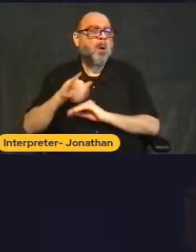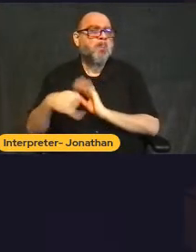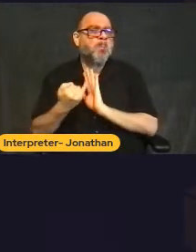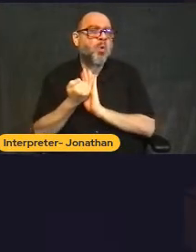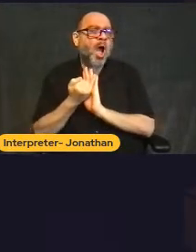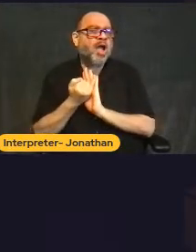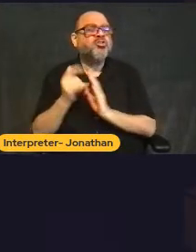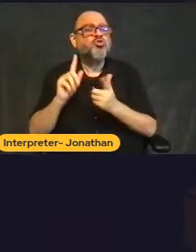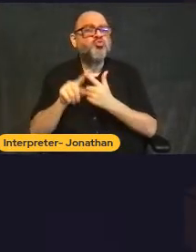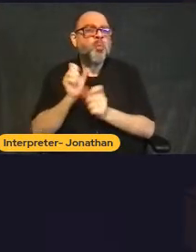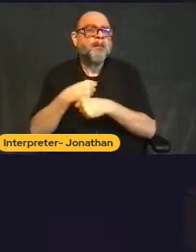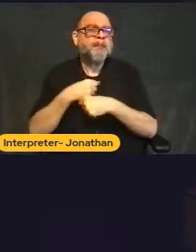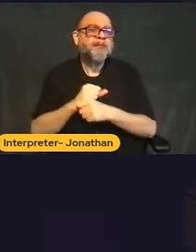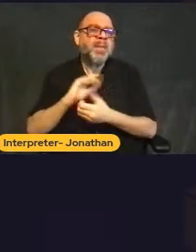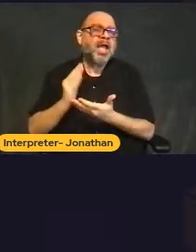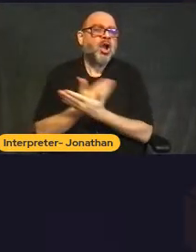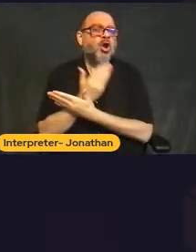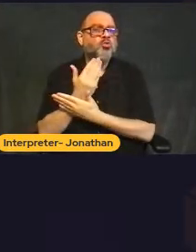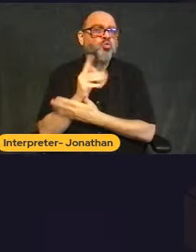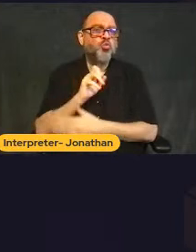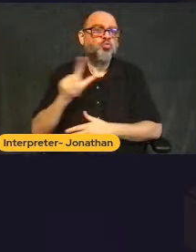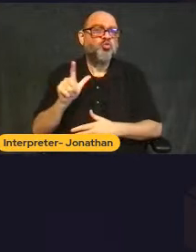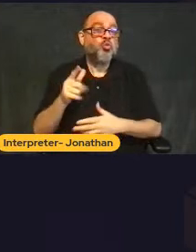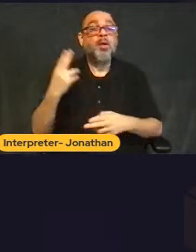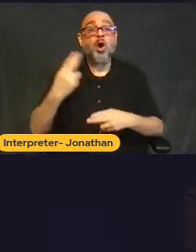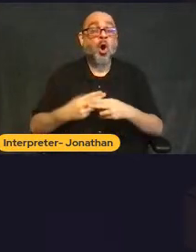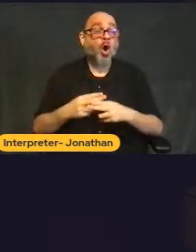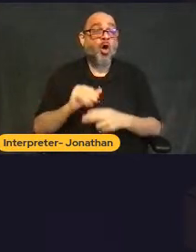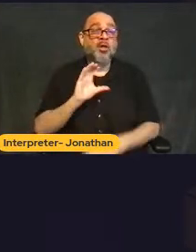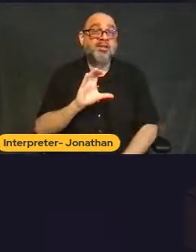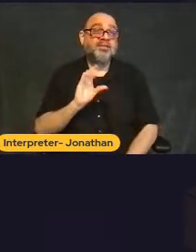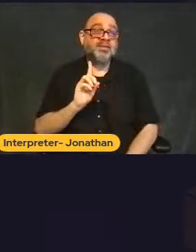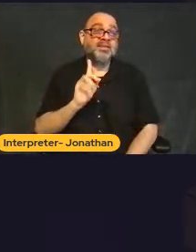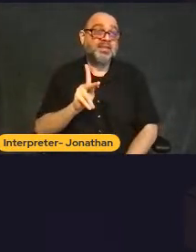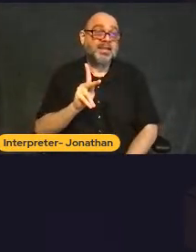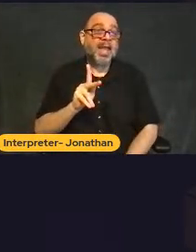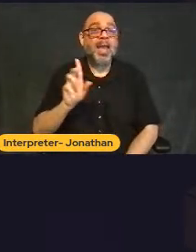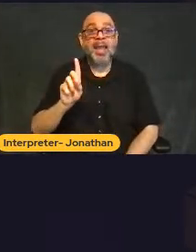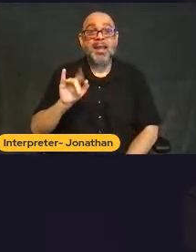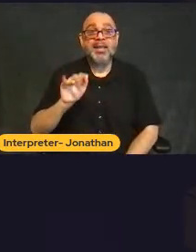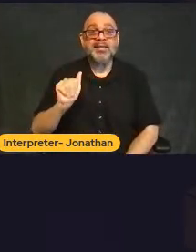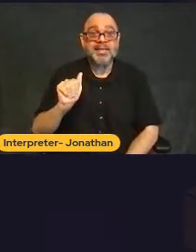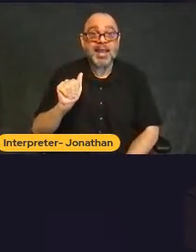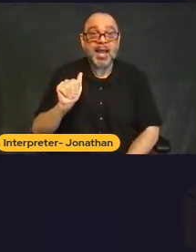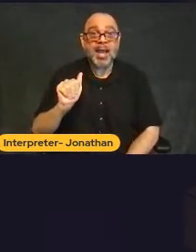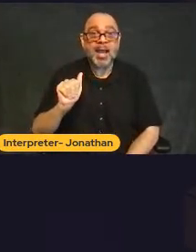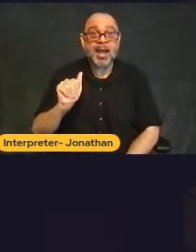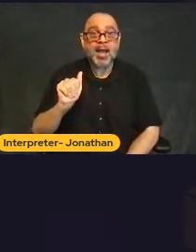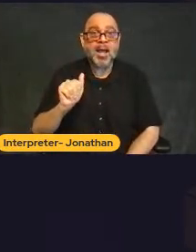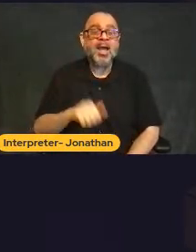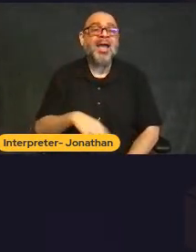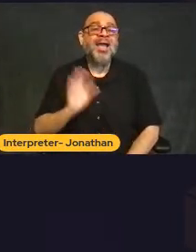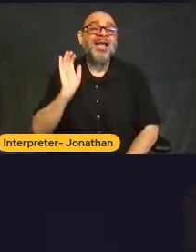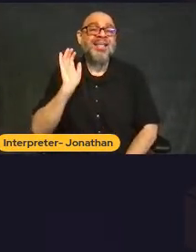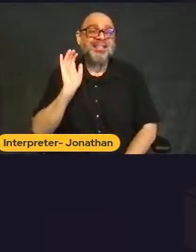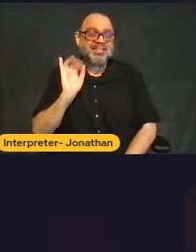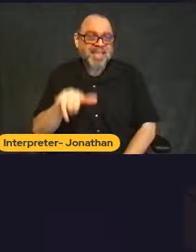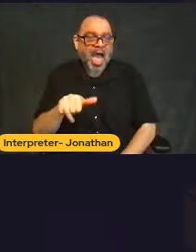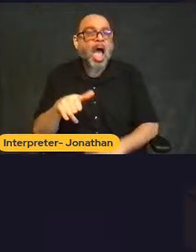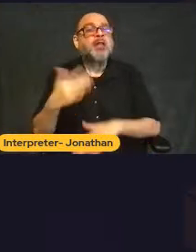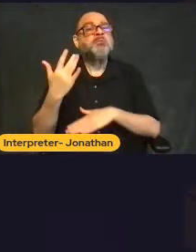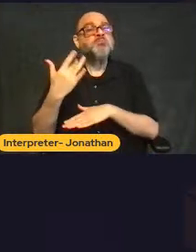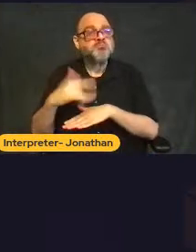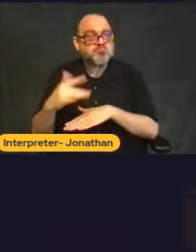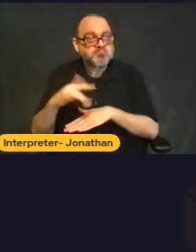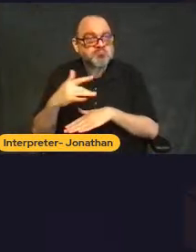And that's CDK-Dia. So CDK-Dia is available on GitHub and NPM. And